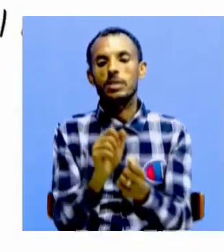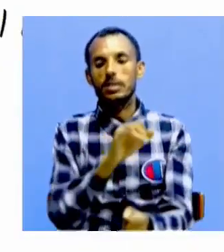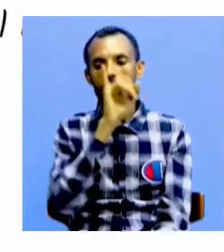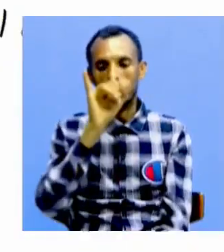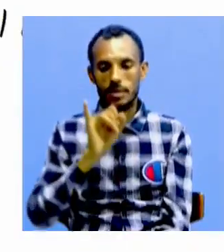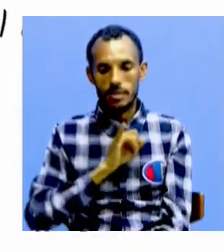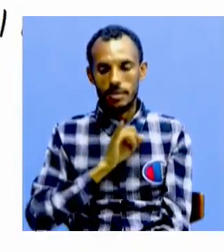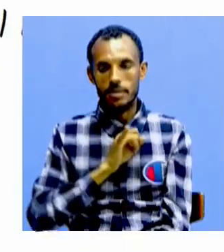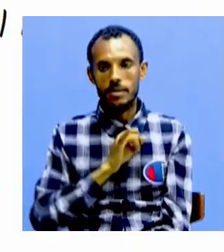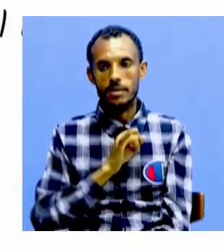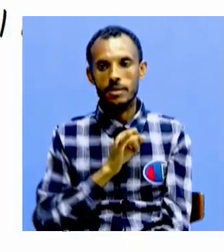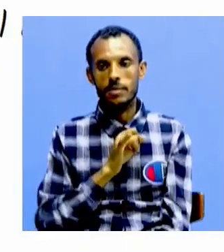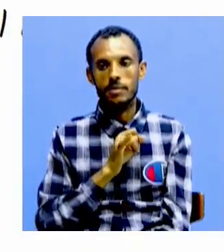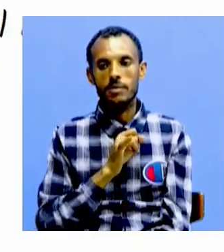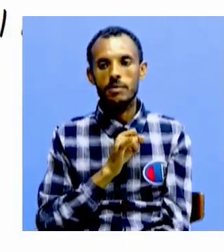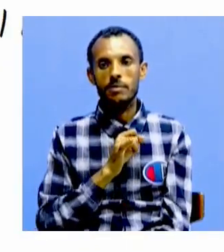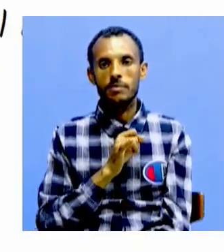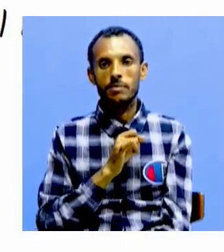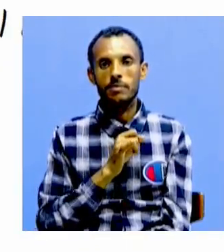subject,